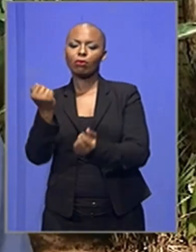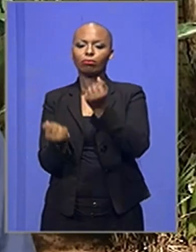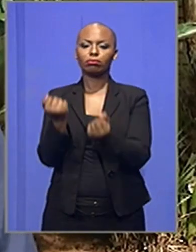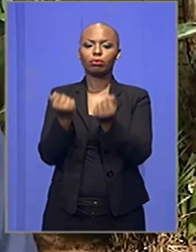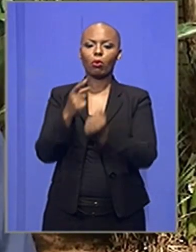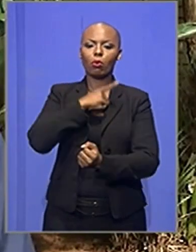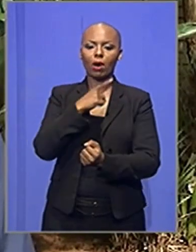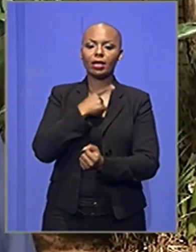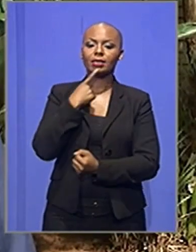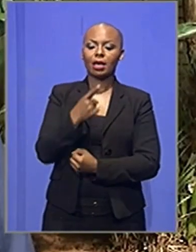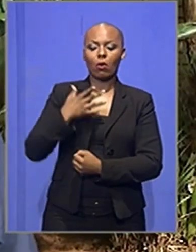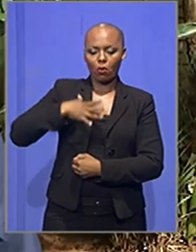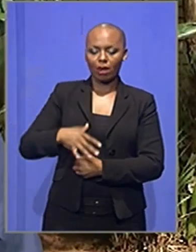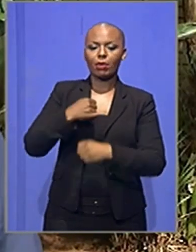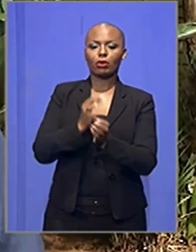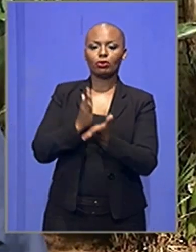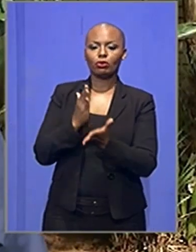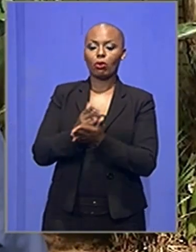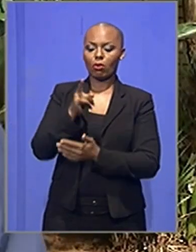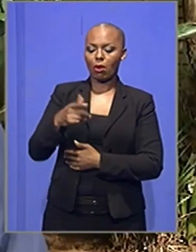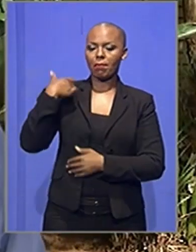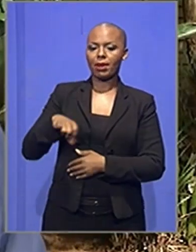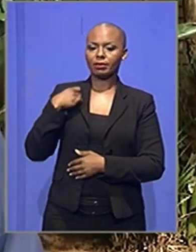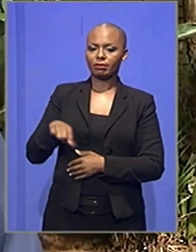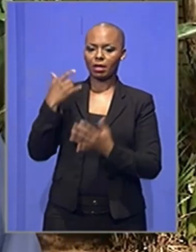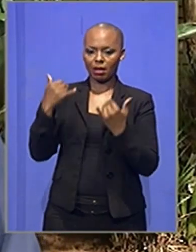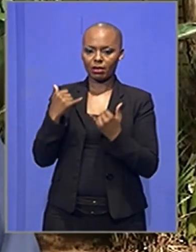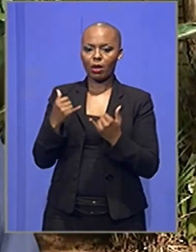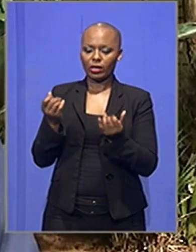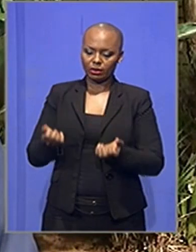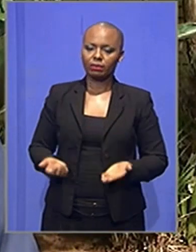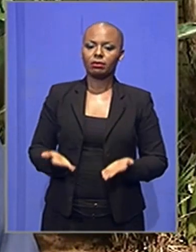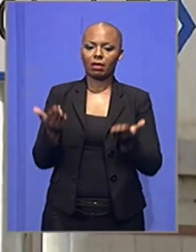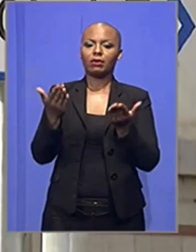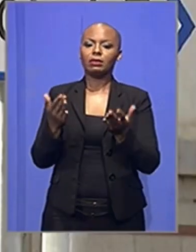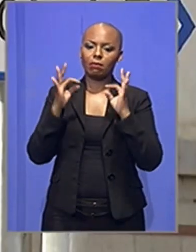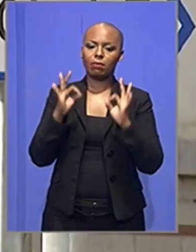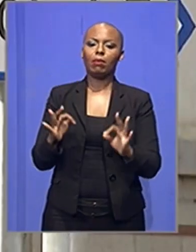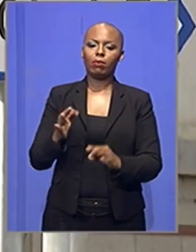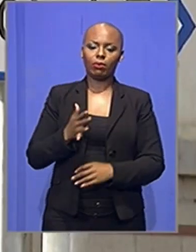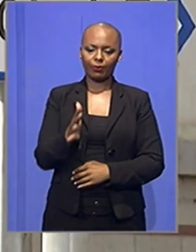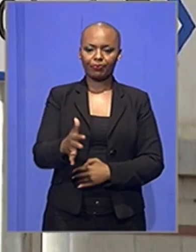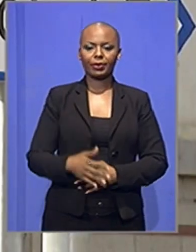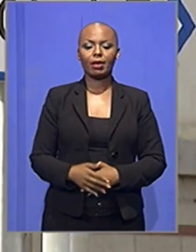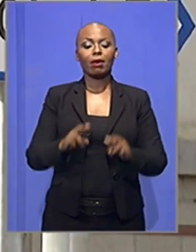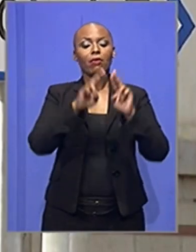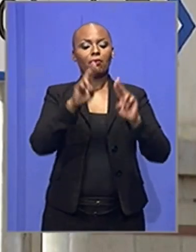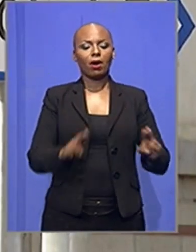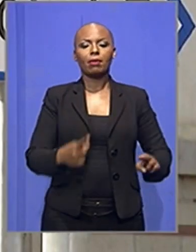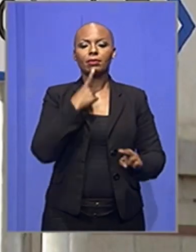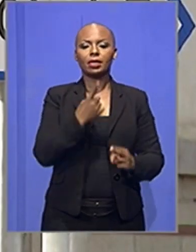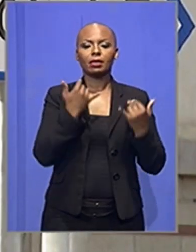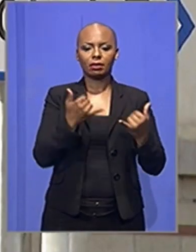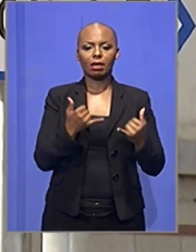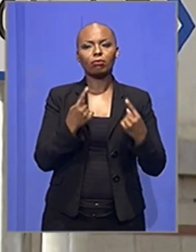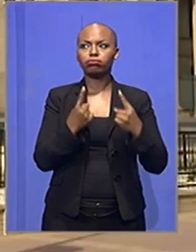ba thusa di masepala tsa rona o ka fabnela ka ditshebeletso. Foramo e re ile ya qobelleha ho